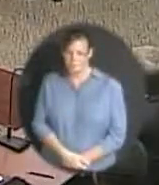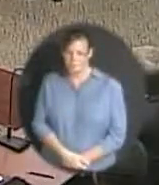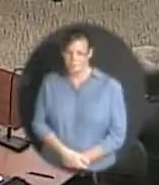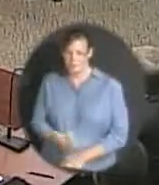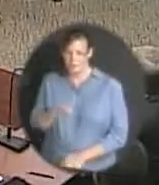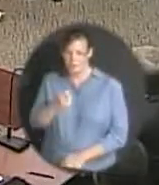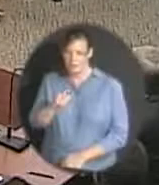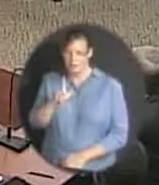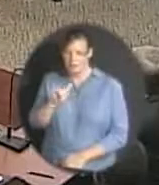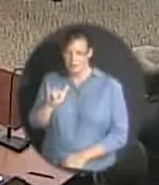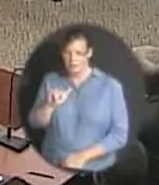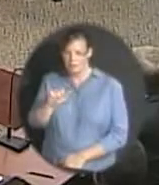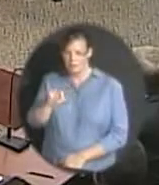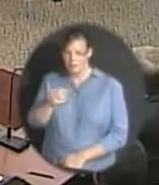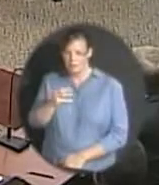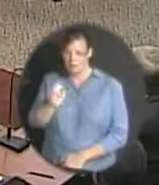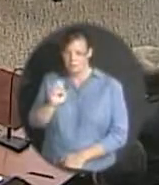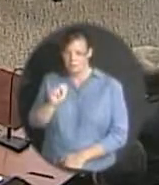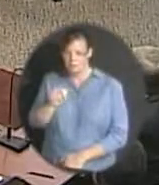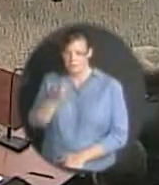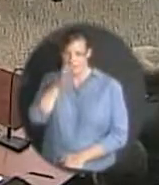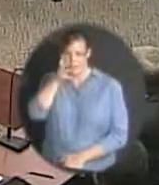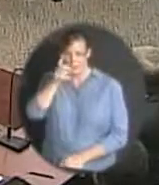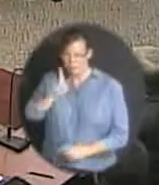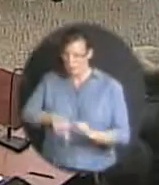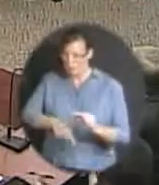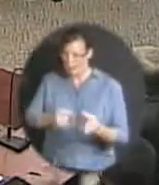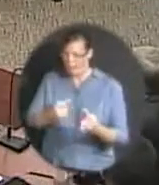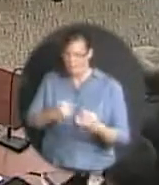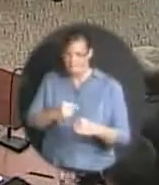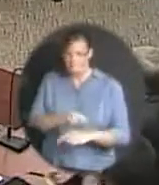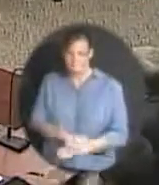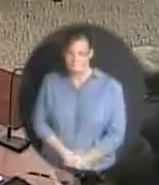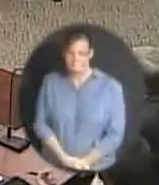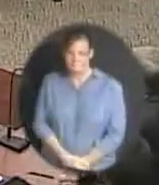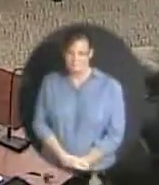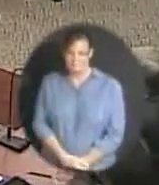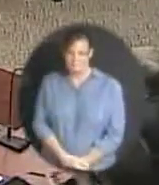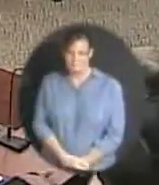I'm Haley Thompson, and my parents couldn't make it.